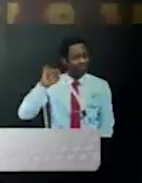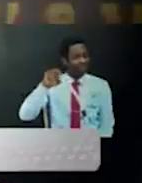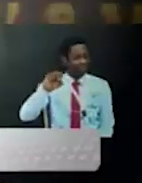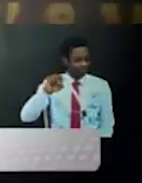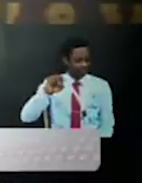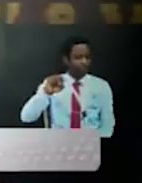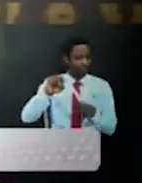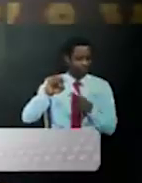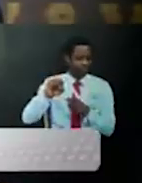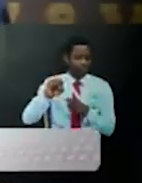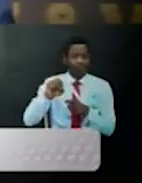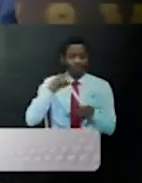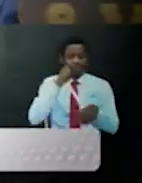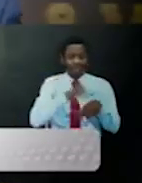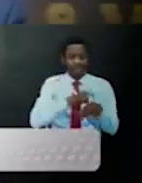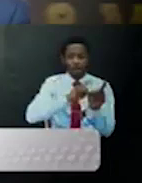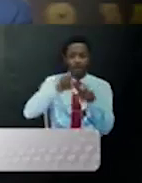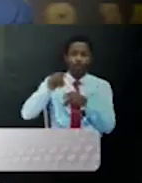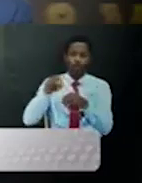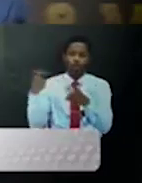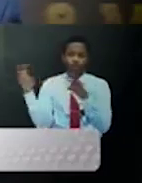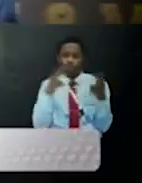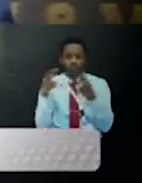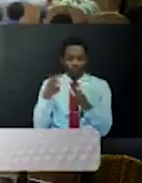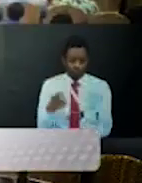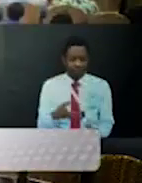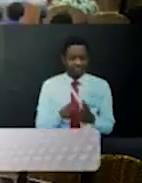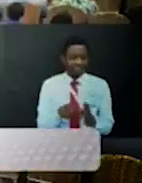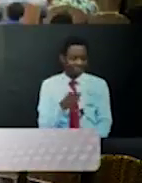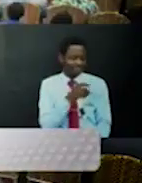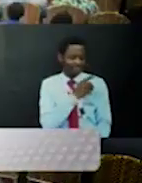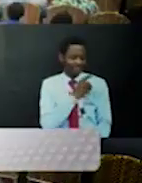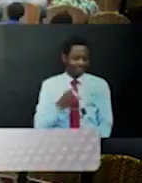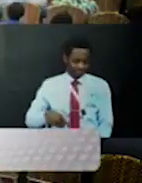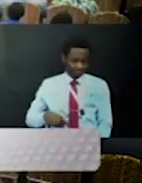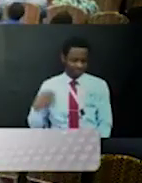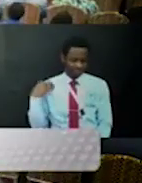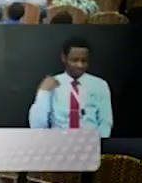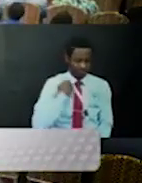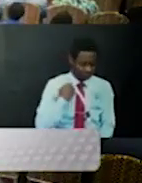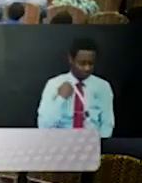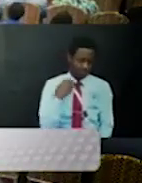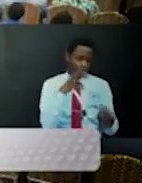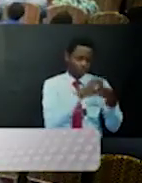Philistines' army. You see, in army, they don't recruit people who are not citizens.